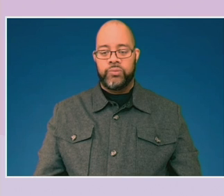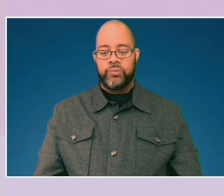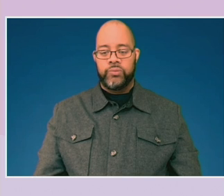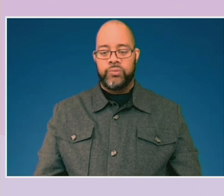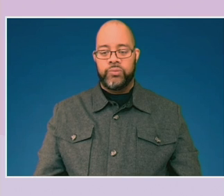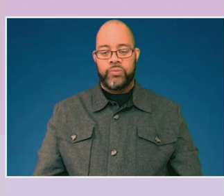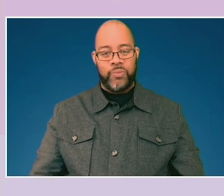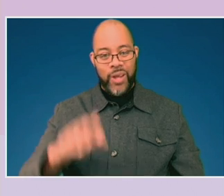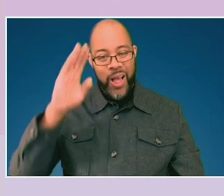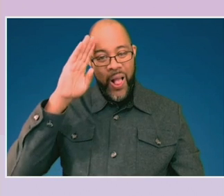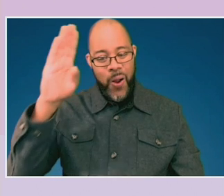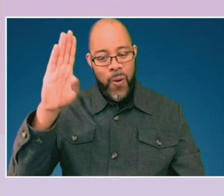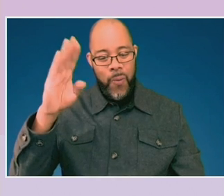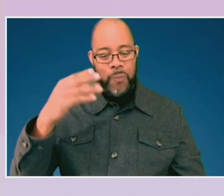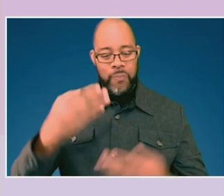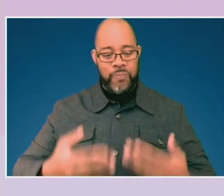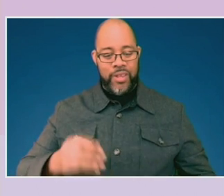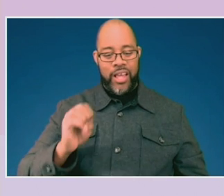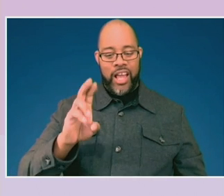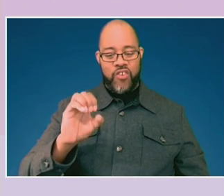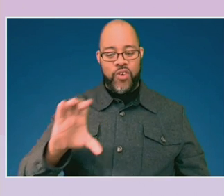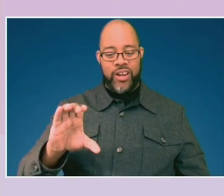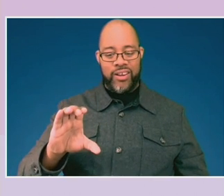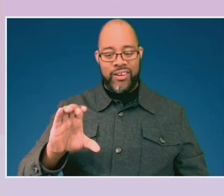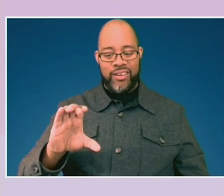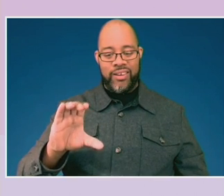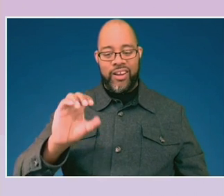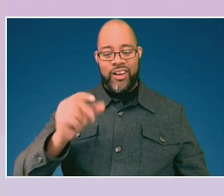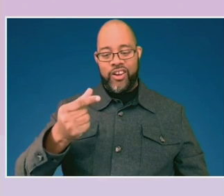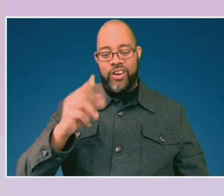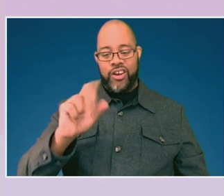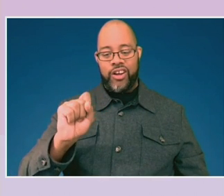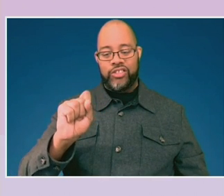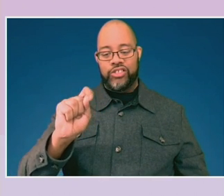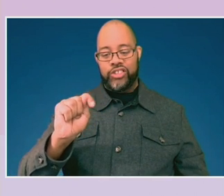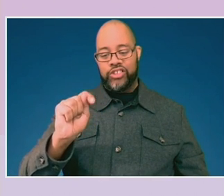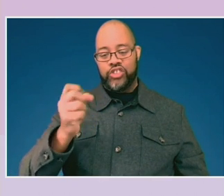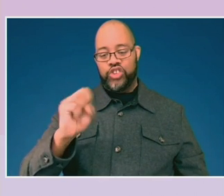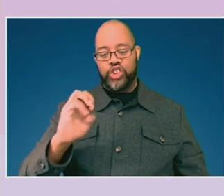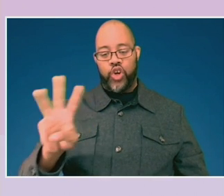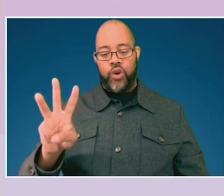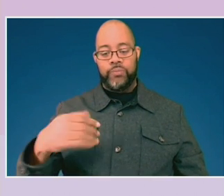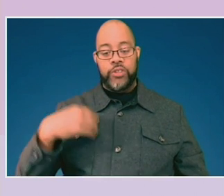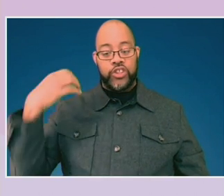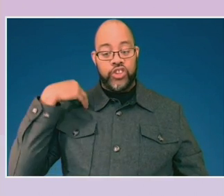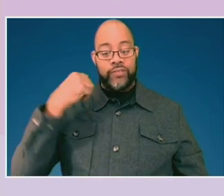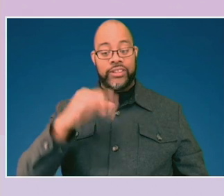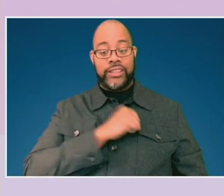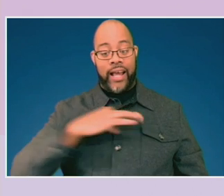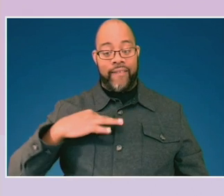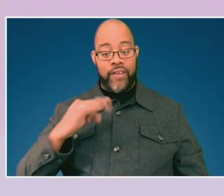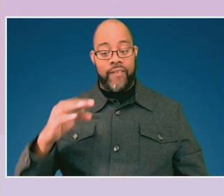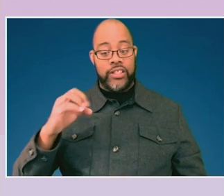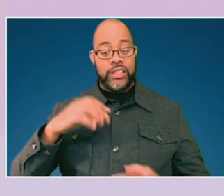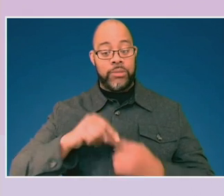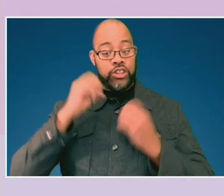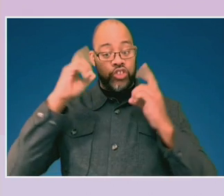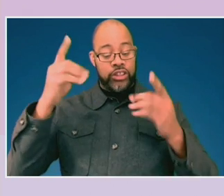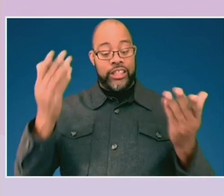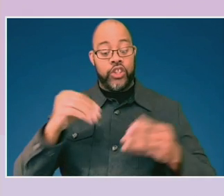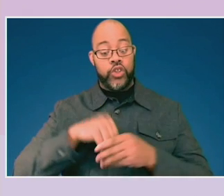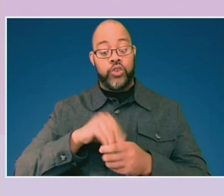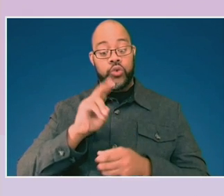Hello, I'm Eric Gutshaw, Chief of Staff for the Office of Special Education and Rehabilitative Services here at the U.S. Department of